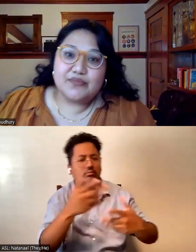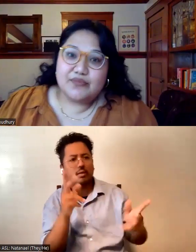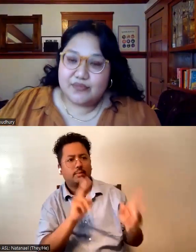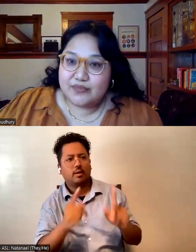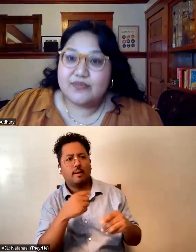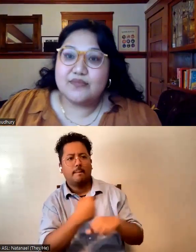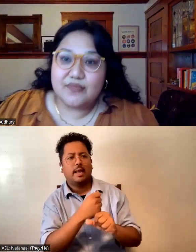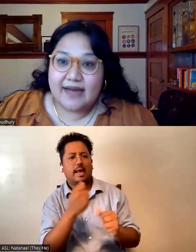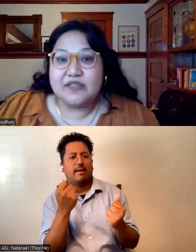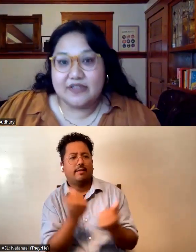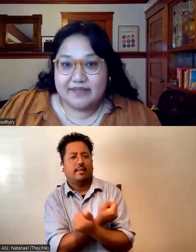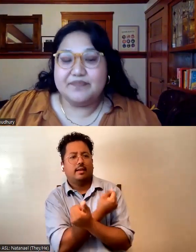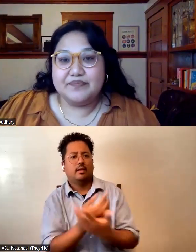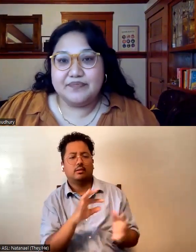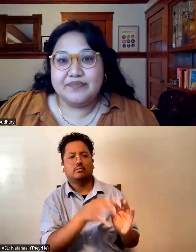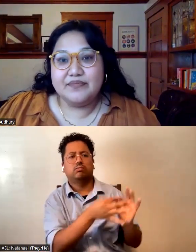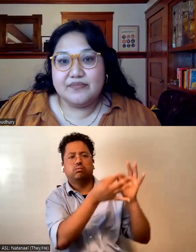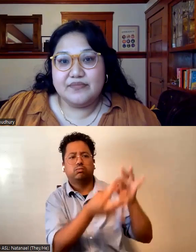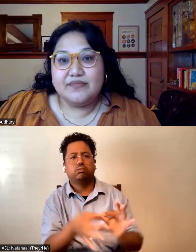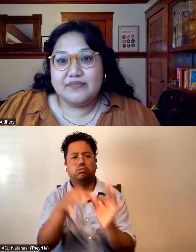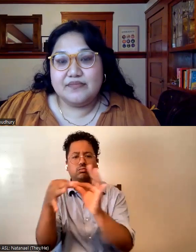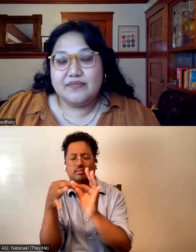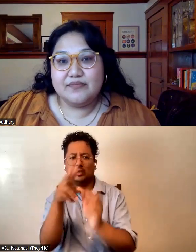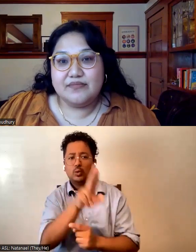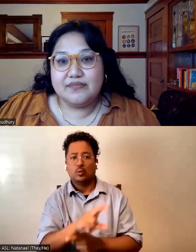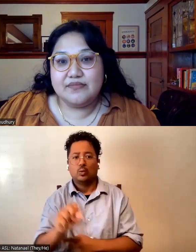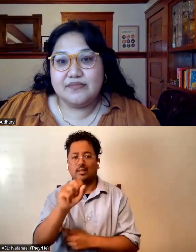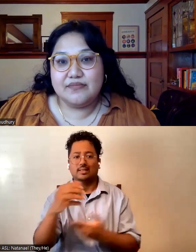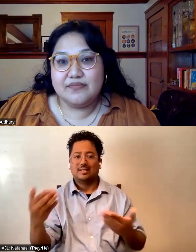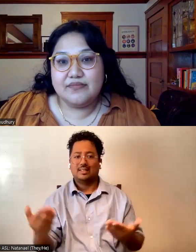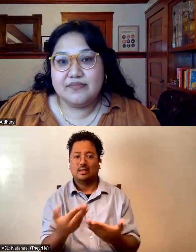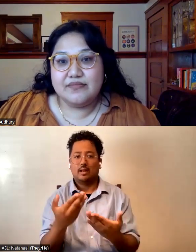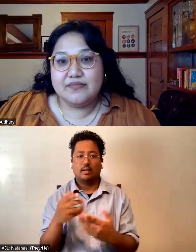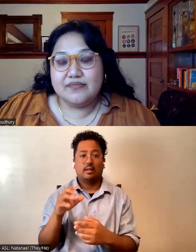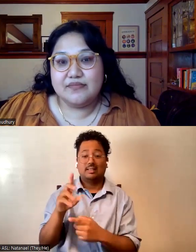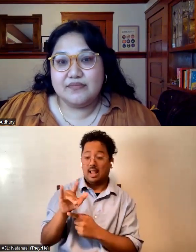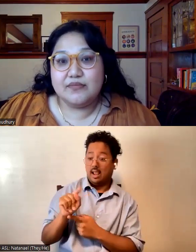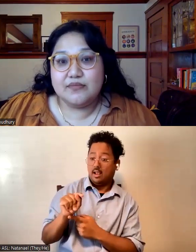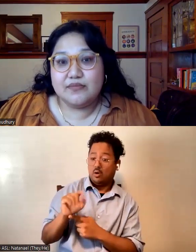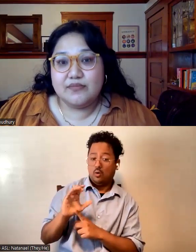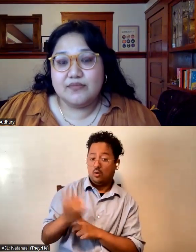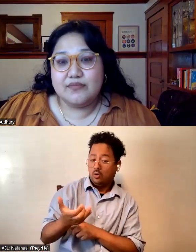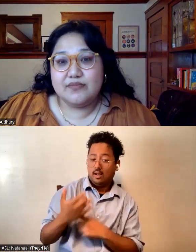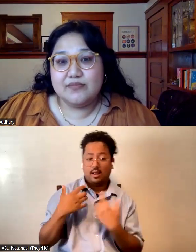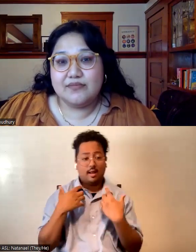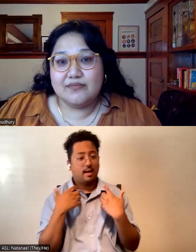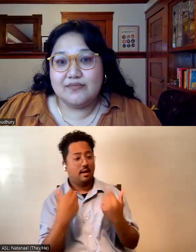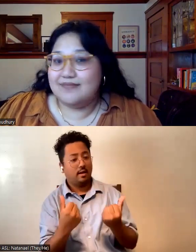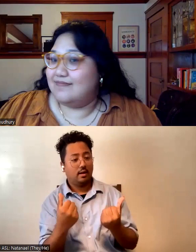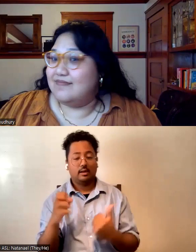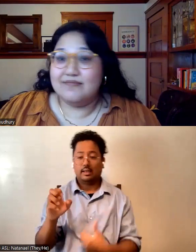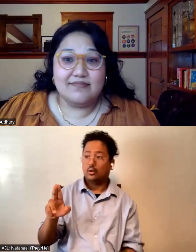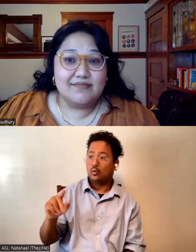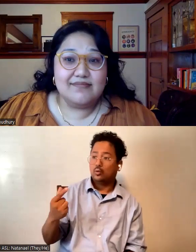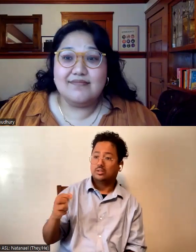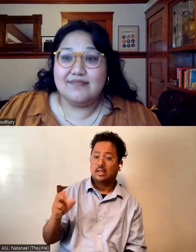itself cohesive? Absolutely. How did the US use diet culture, healthism, motherfucking eugenics to